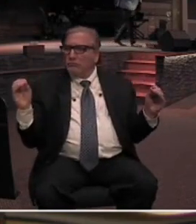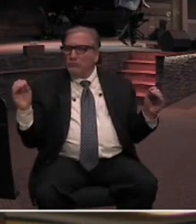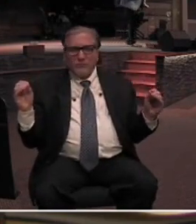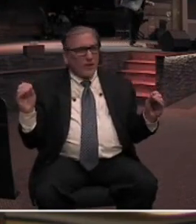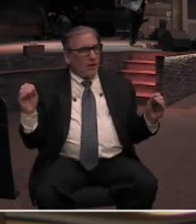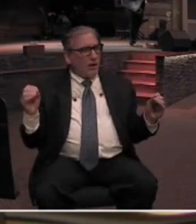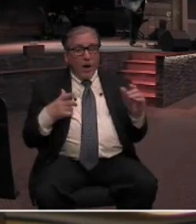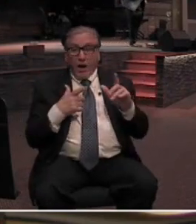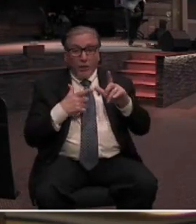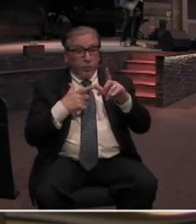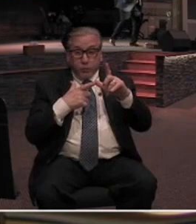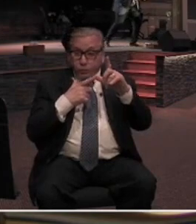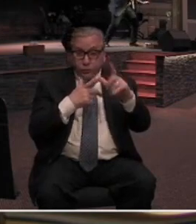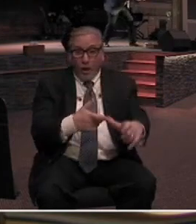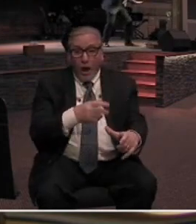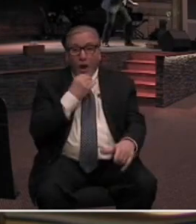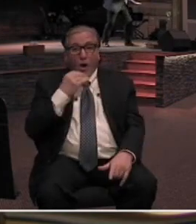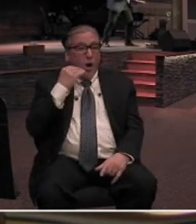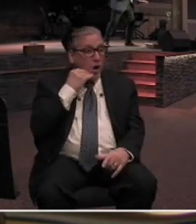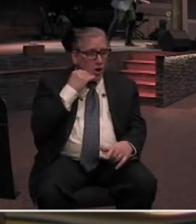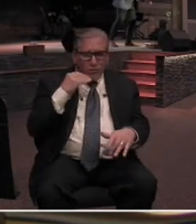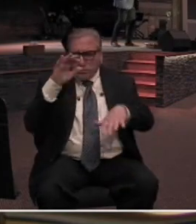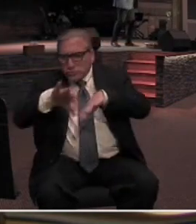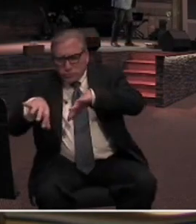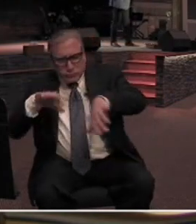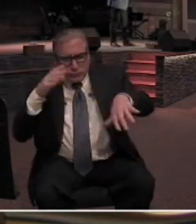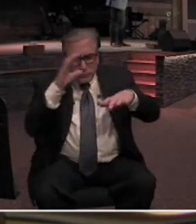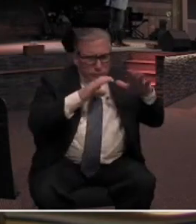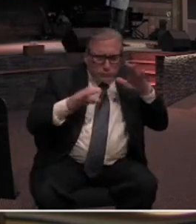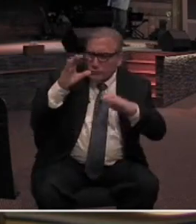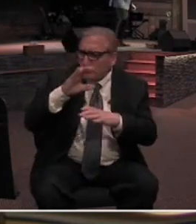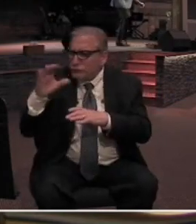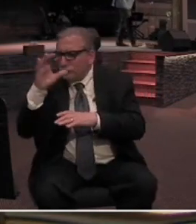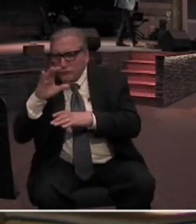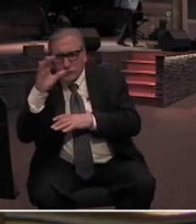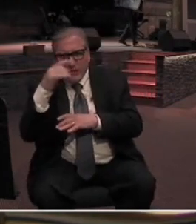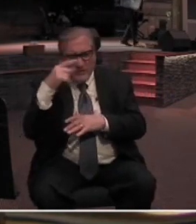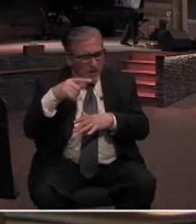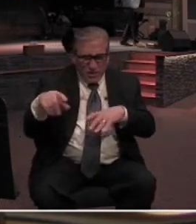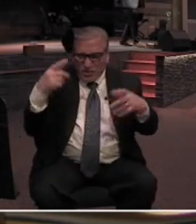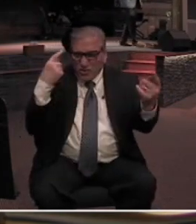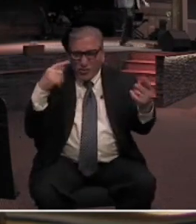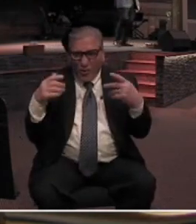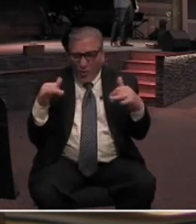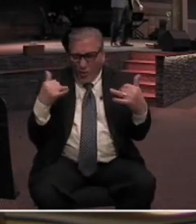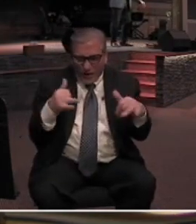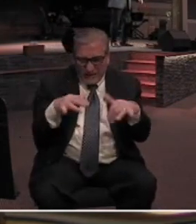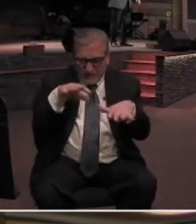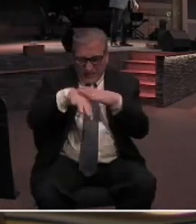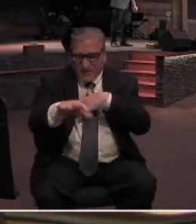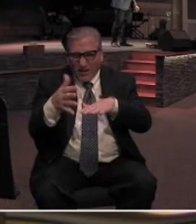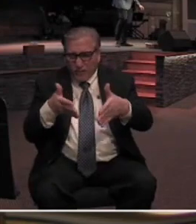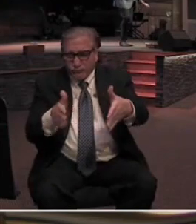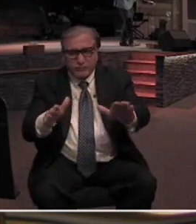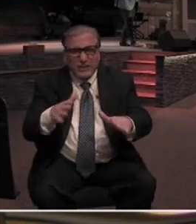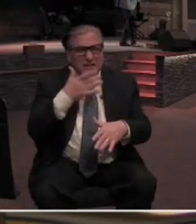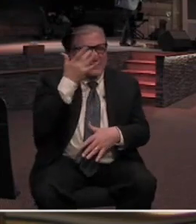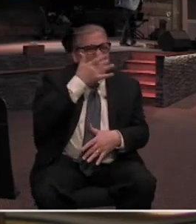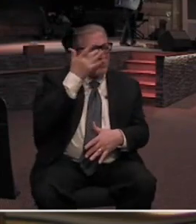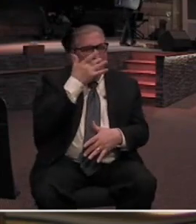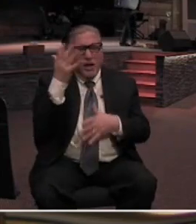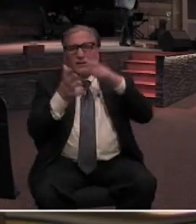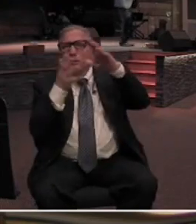Racing to where their homes used to be, checking through the wreckage, toys left in the streets, the smell of smoke everywhere in the